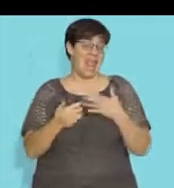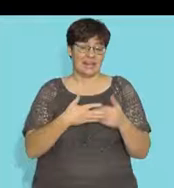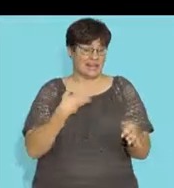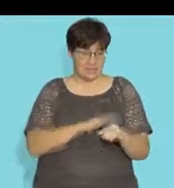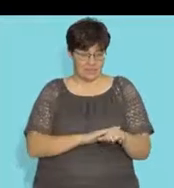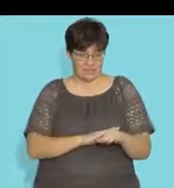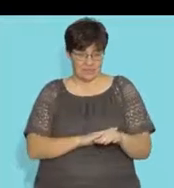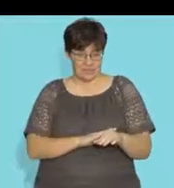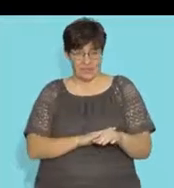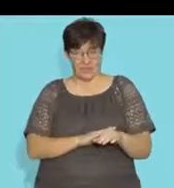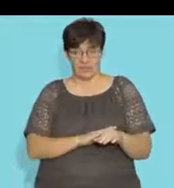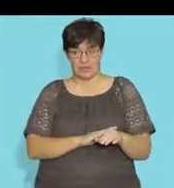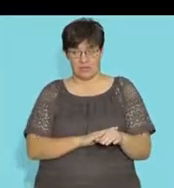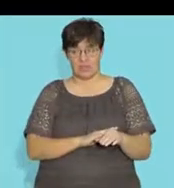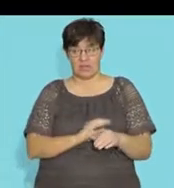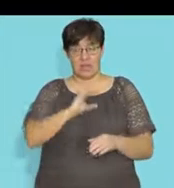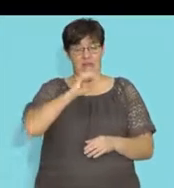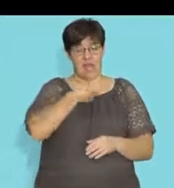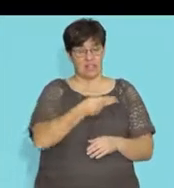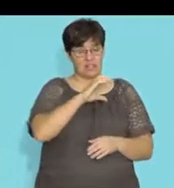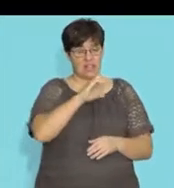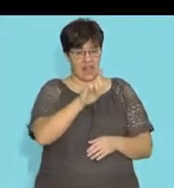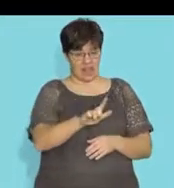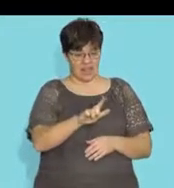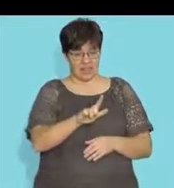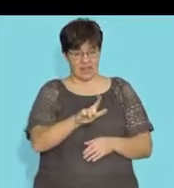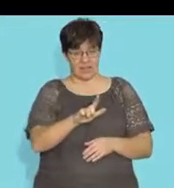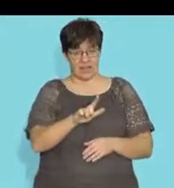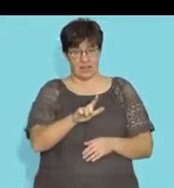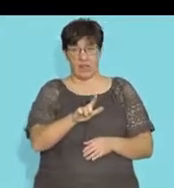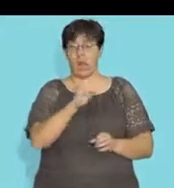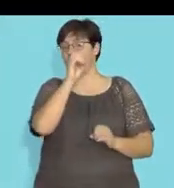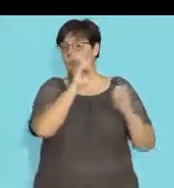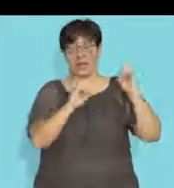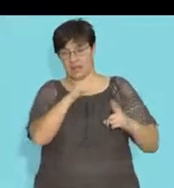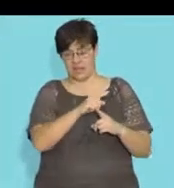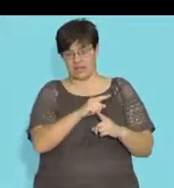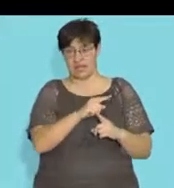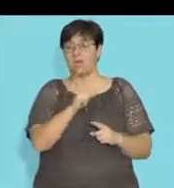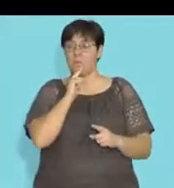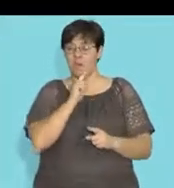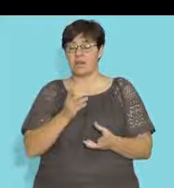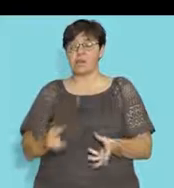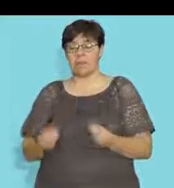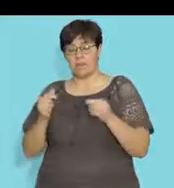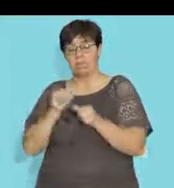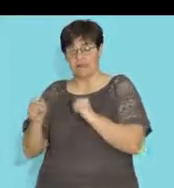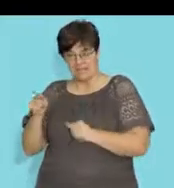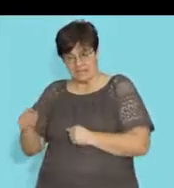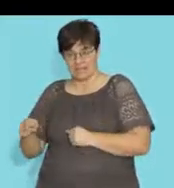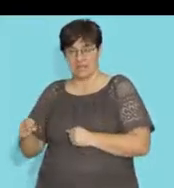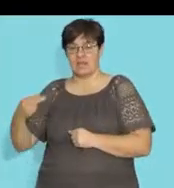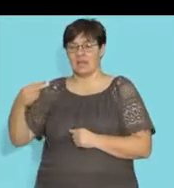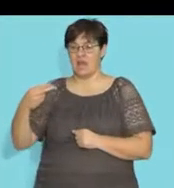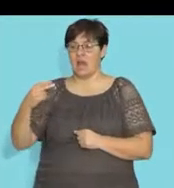point, again, our hydrochloric acid will not be in molecular form. Hydrochloric acid will rather